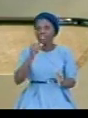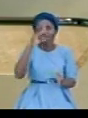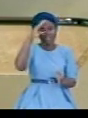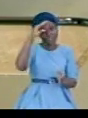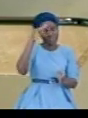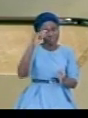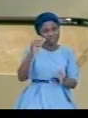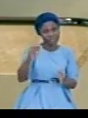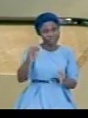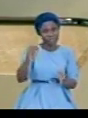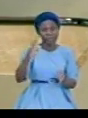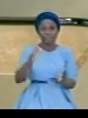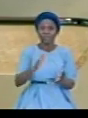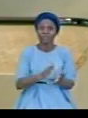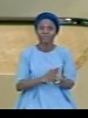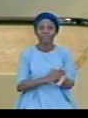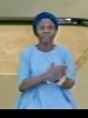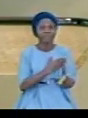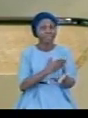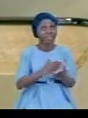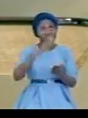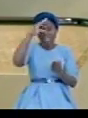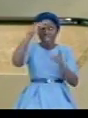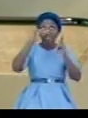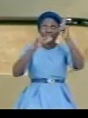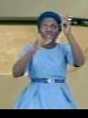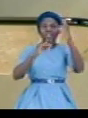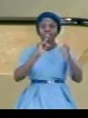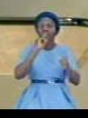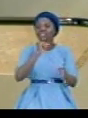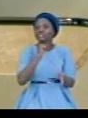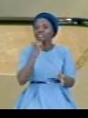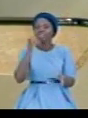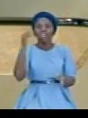lie. He is not a